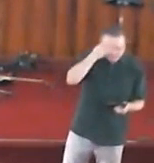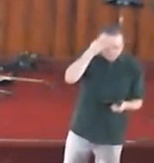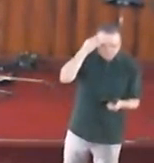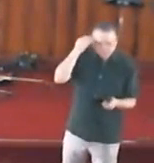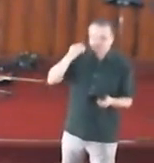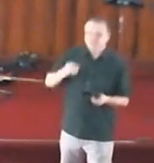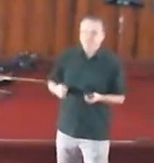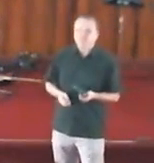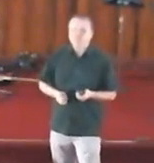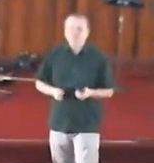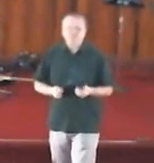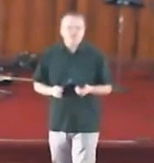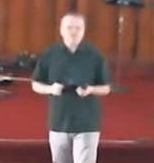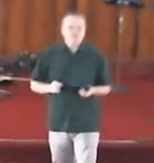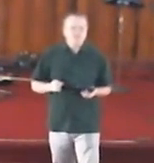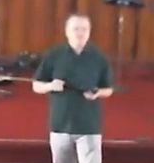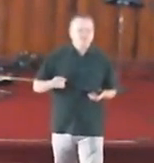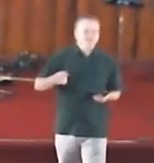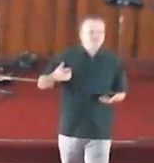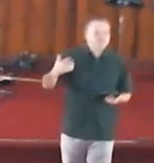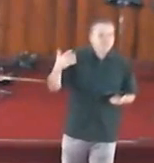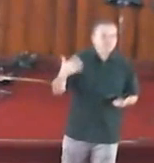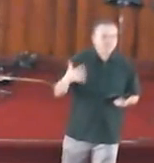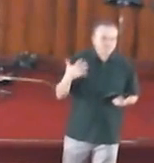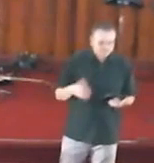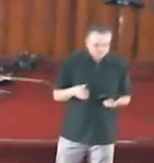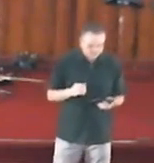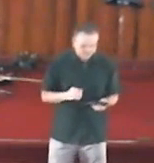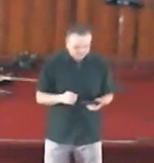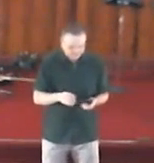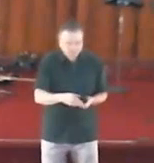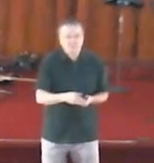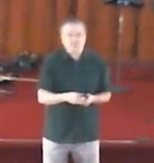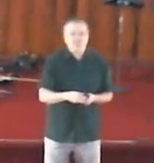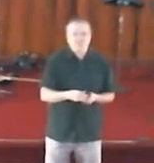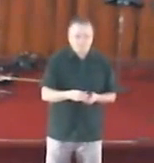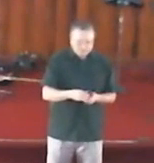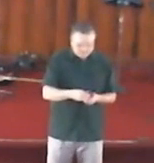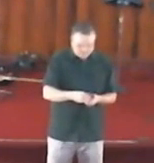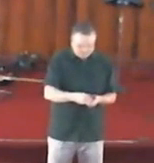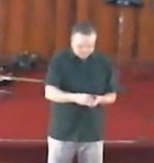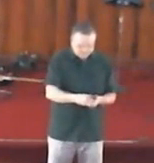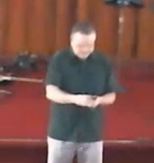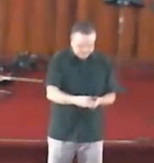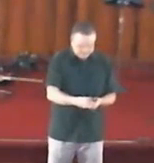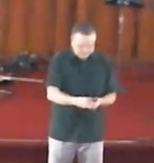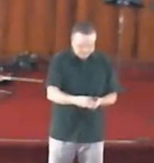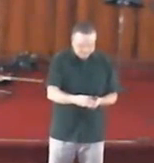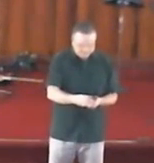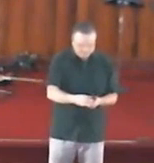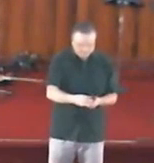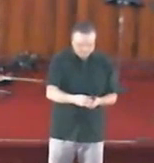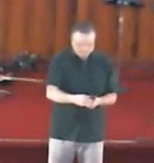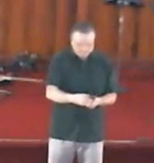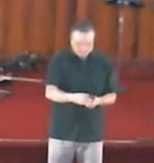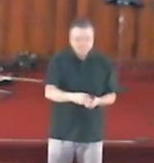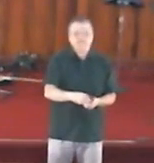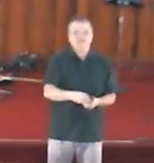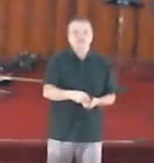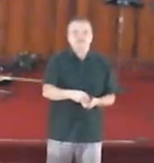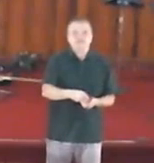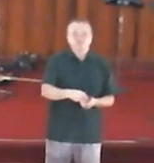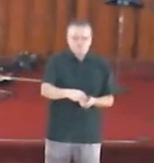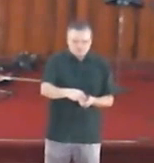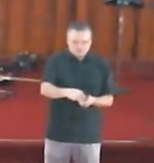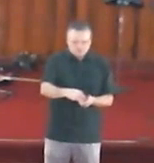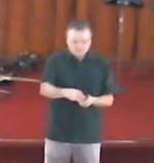Hay un versículo en Lucas 11 donde Jesús habla del Espíritu Santo. Lo tengo aquí en la pantalla. There's a verse in Luke